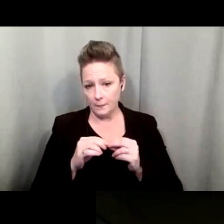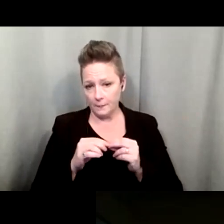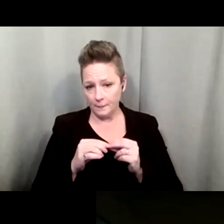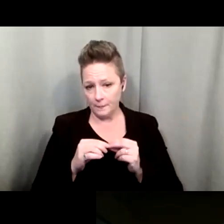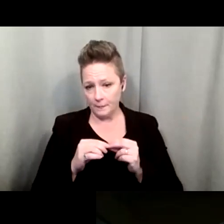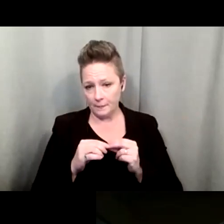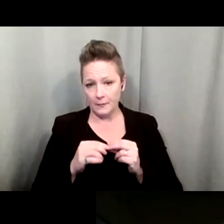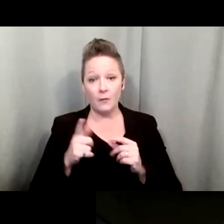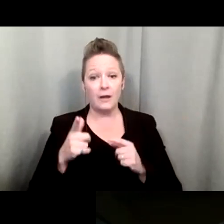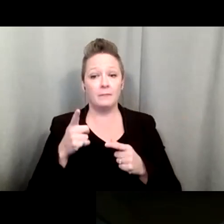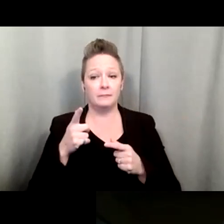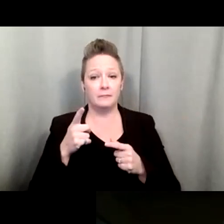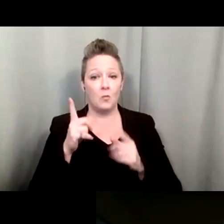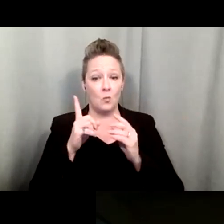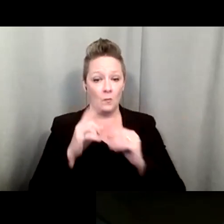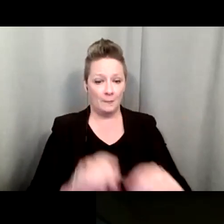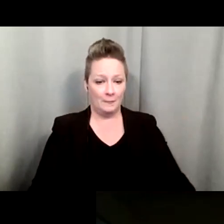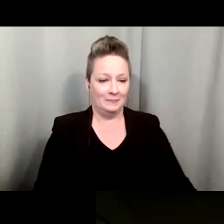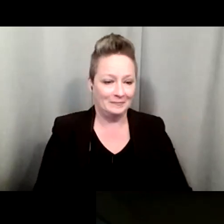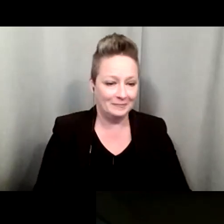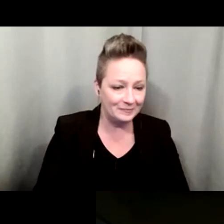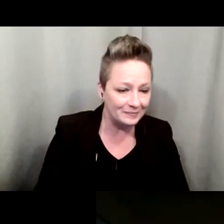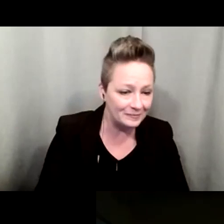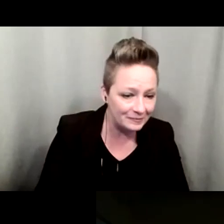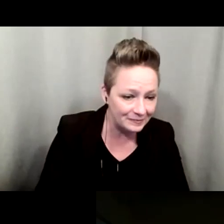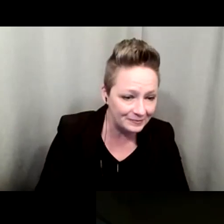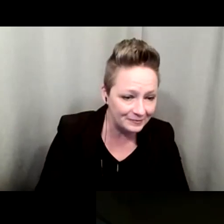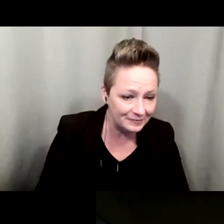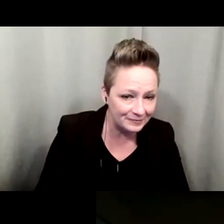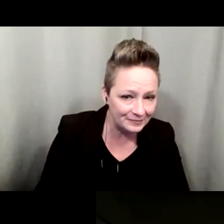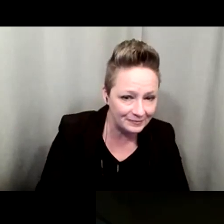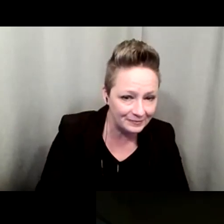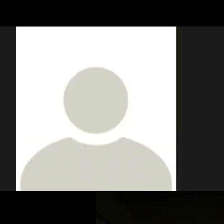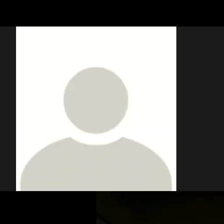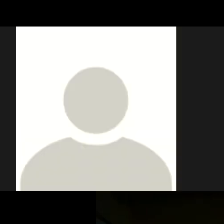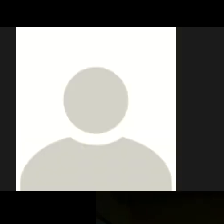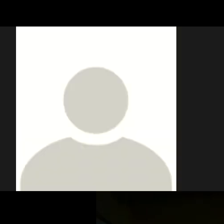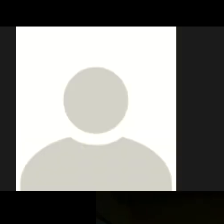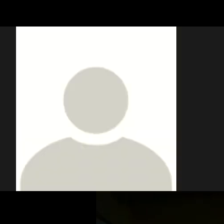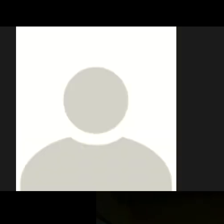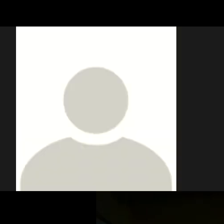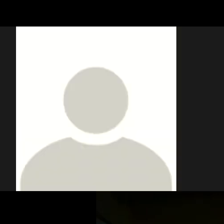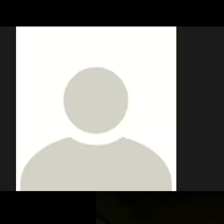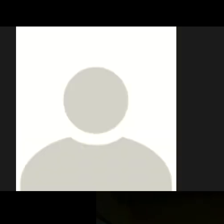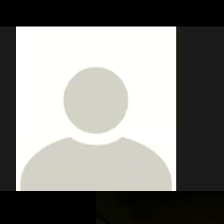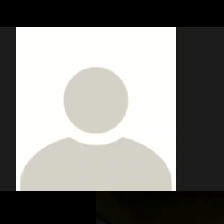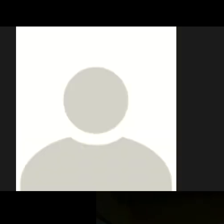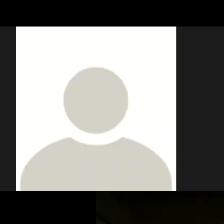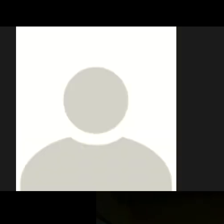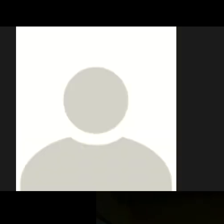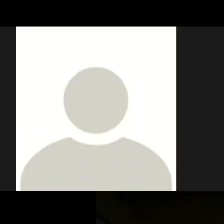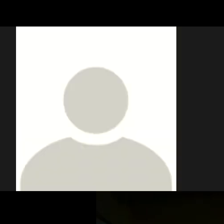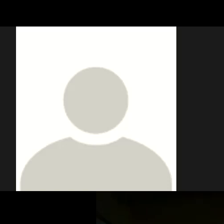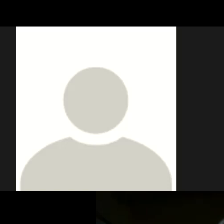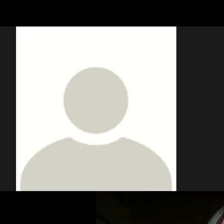And we have one more question that came in. I see we're at two, but let's definitely go ahead and answer this. If a family member wants to interpret,